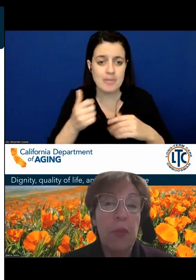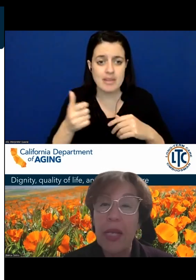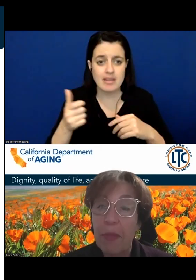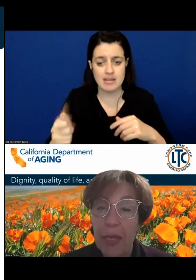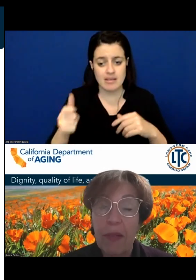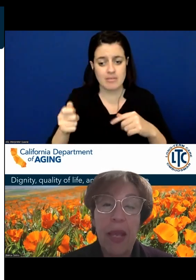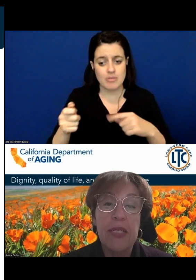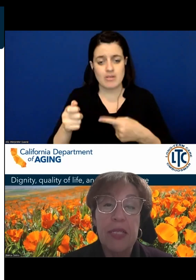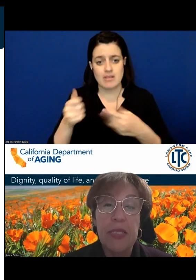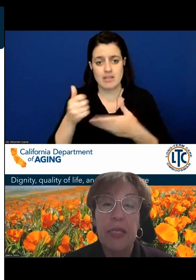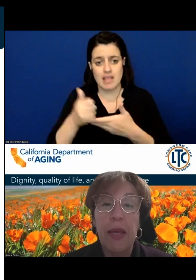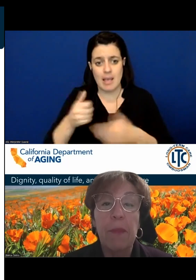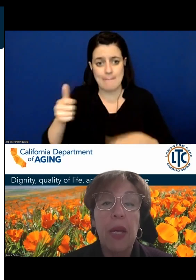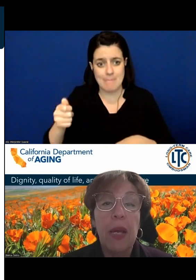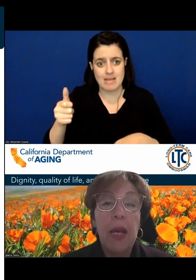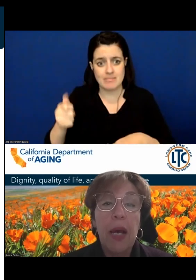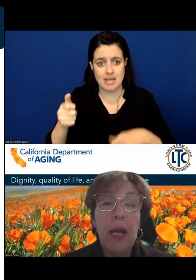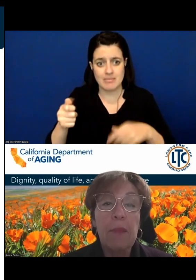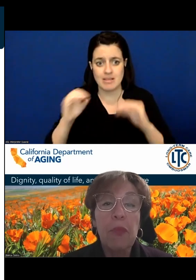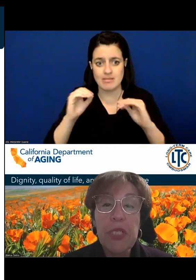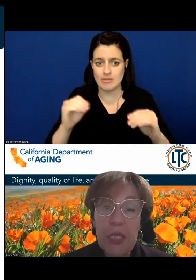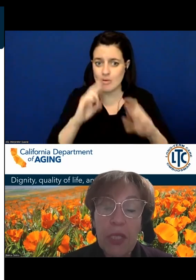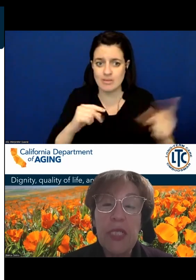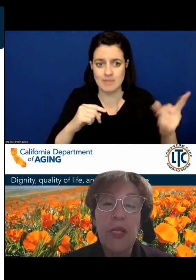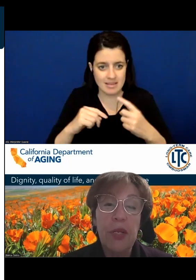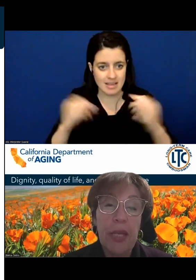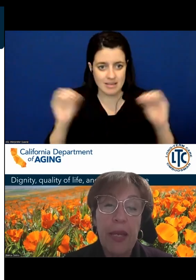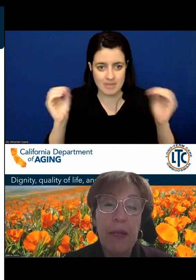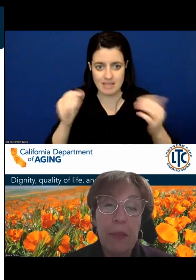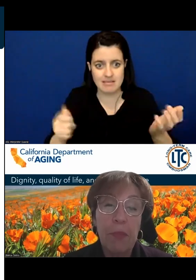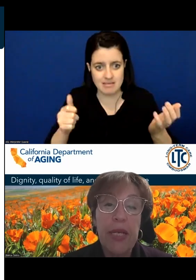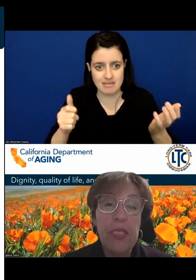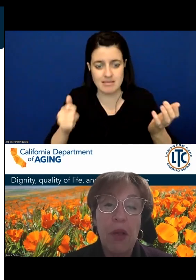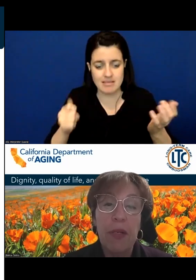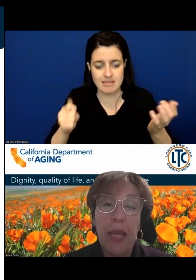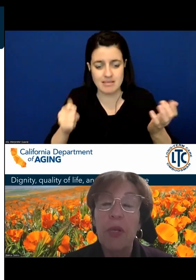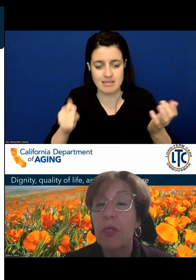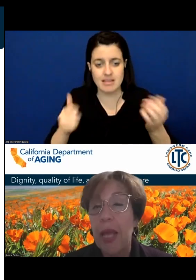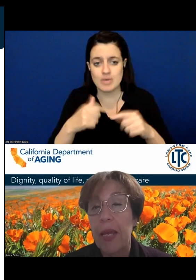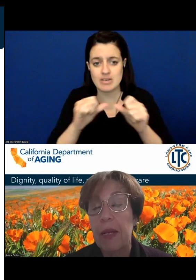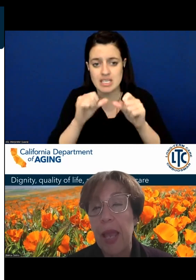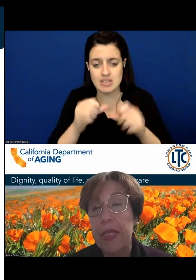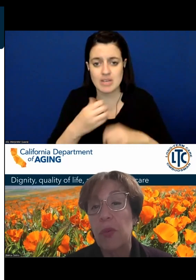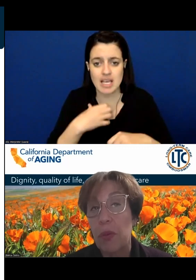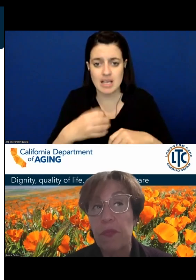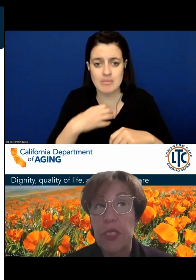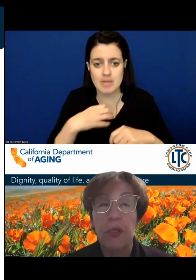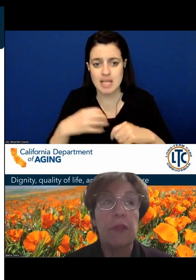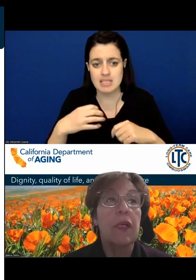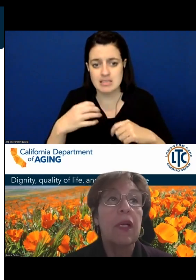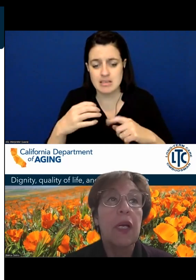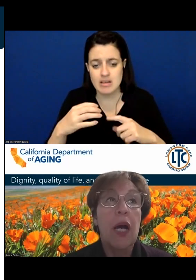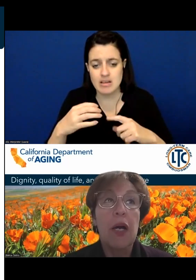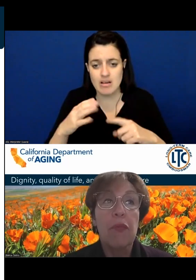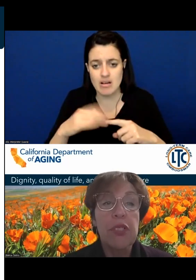and nobody coming in and assisting them. We still continue to get complaints on chemical and or